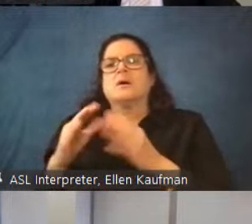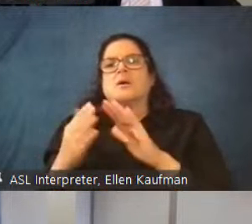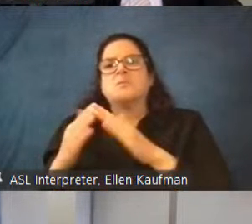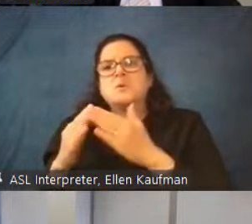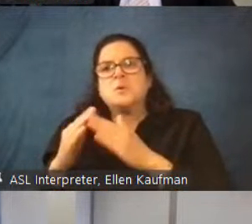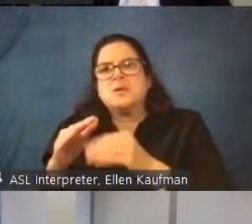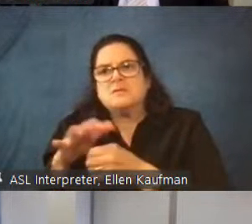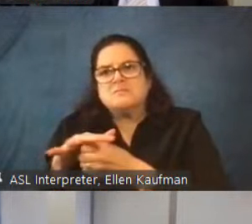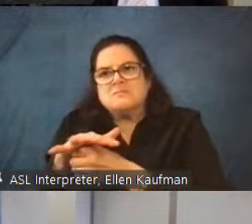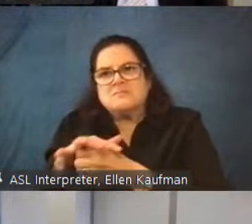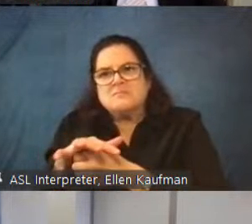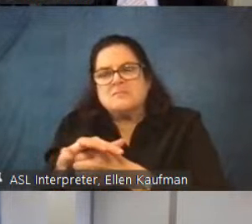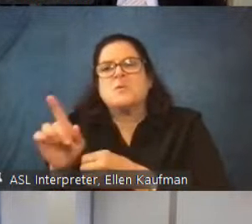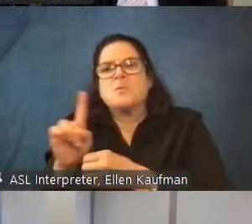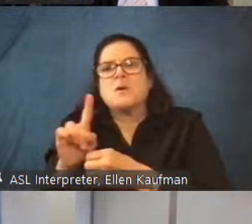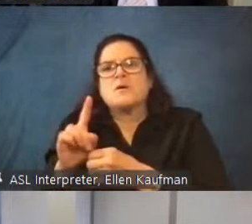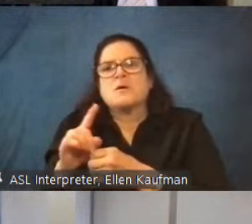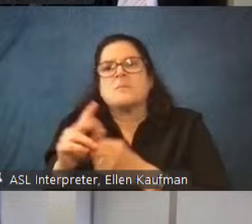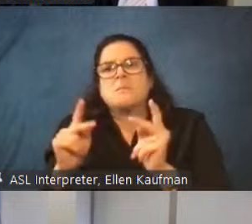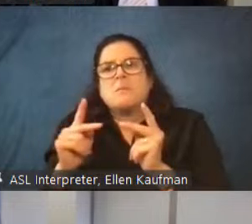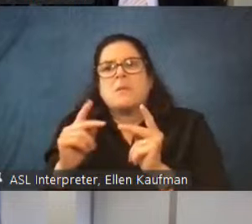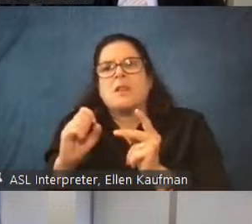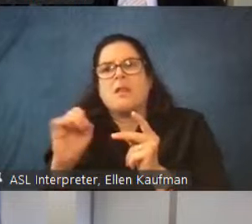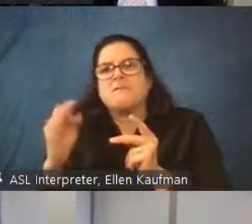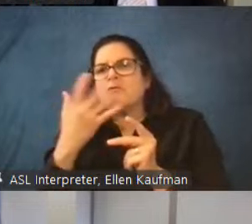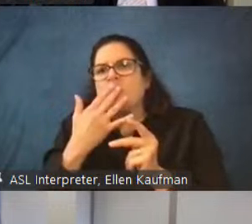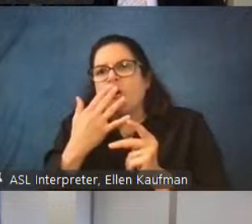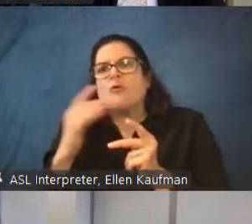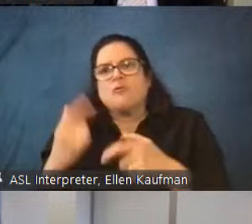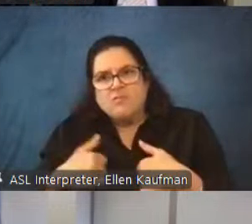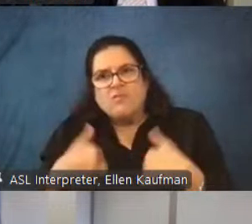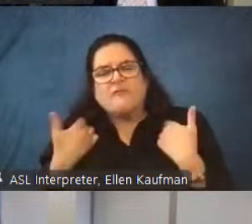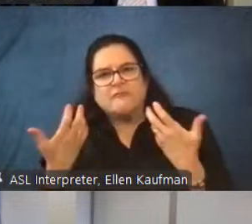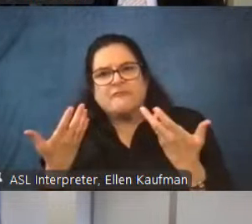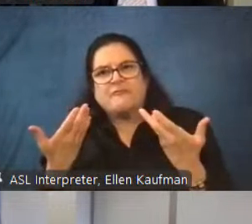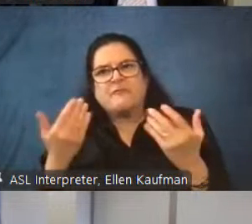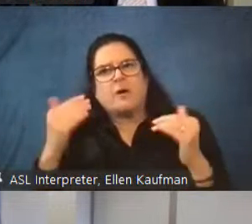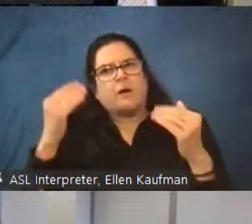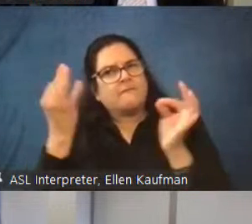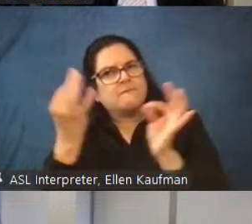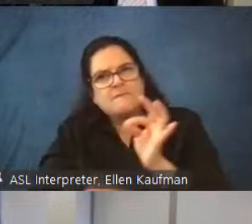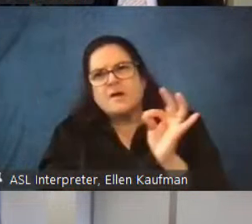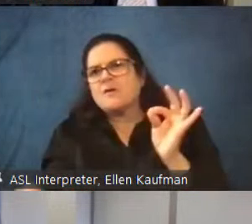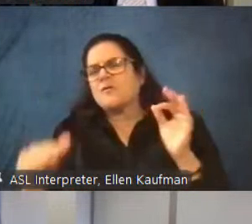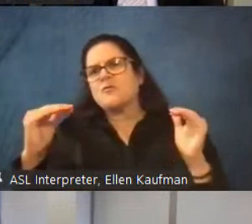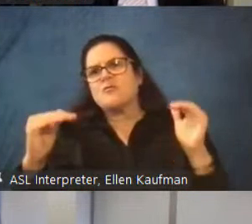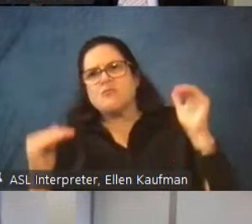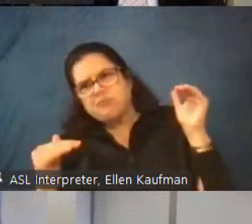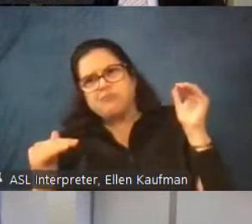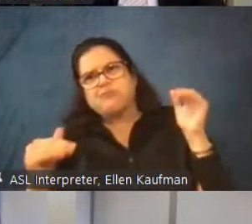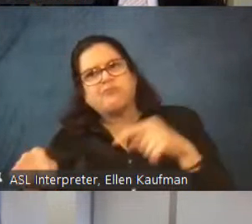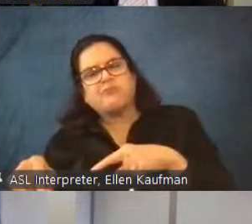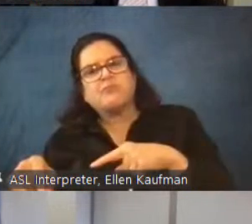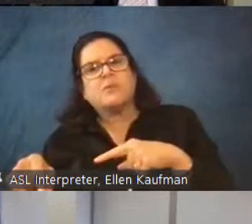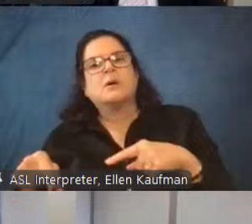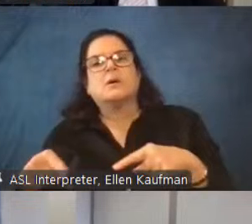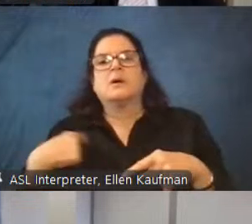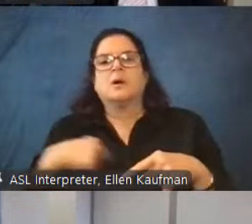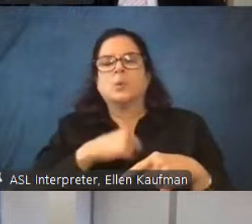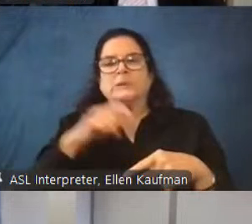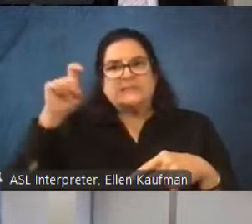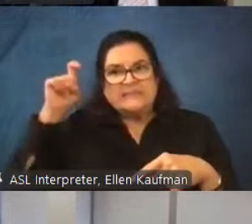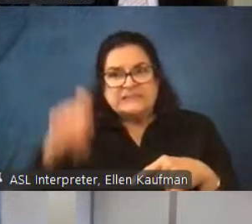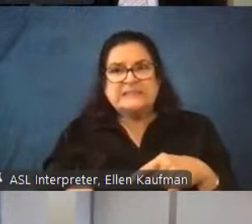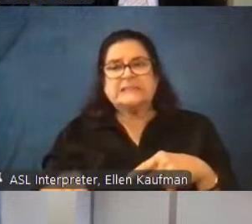we need to end up not only with more money, but an allocation of that money in a way that allows us to provide the level of services that